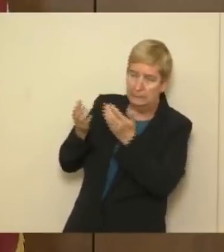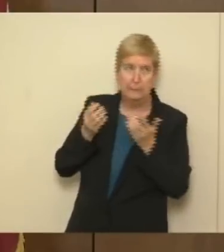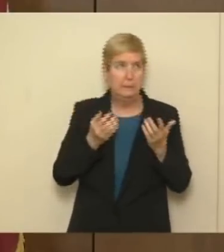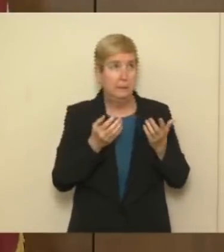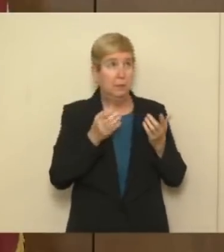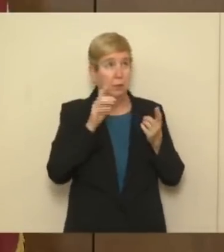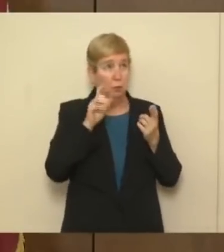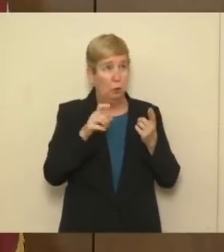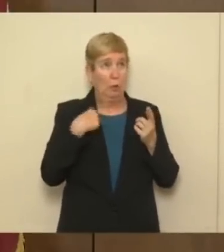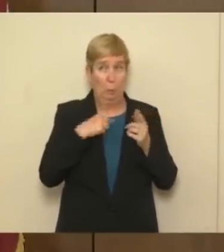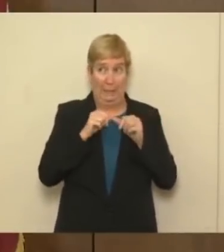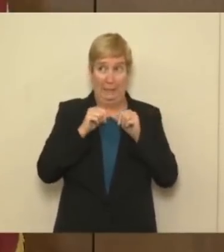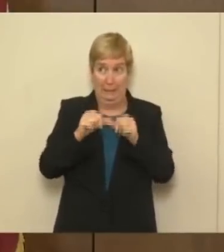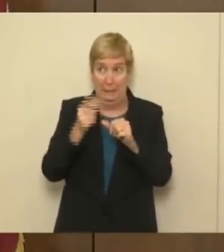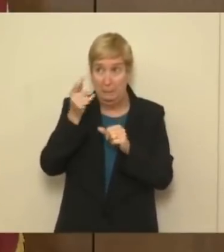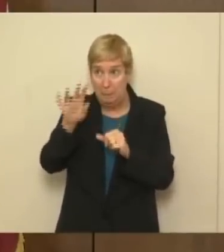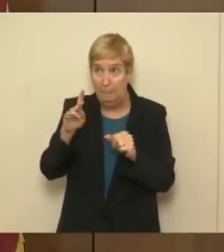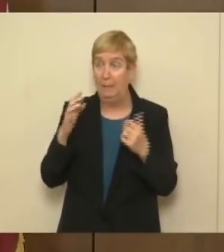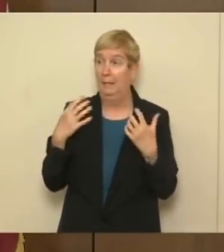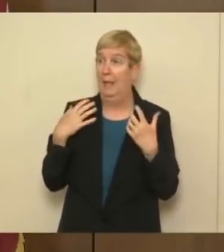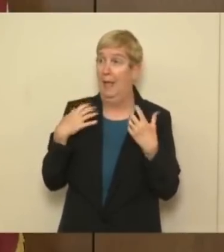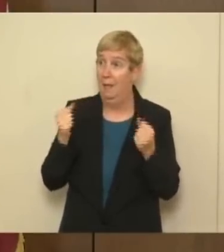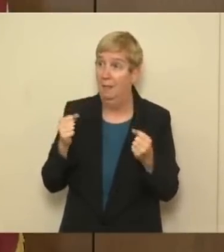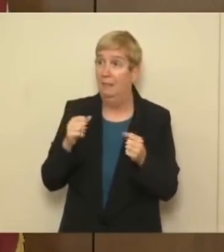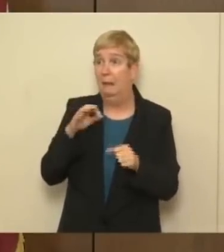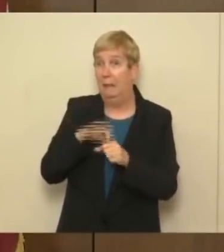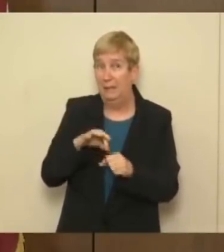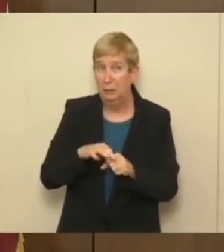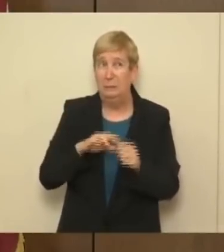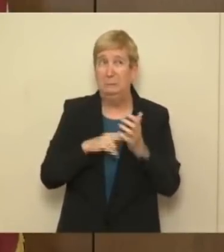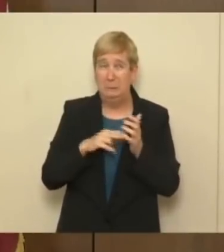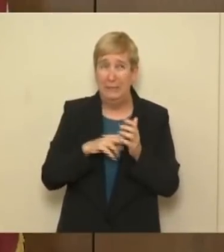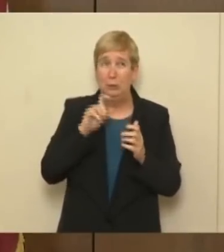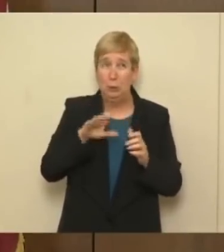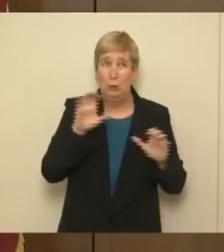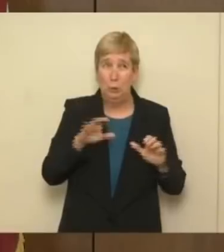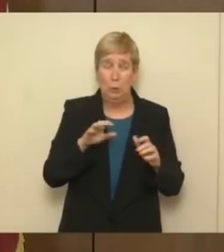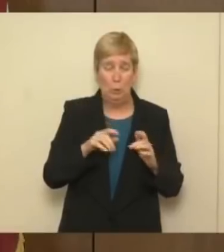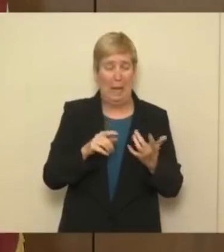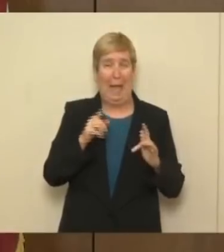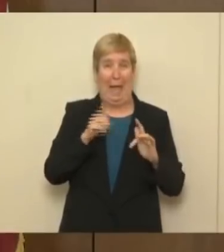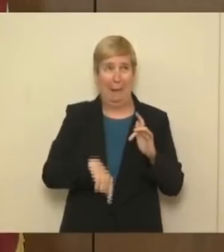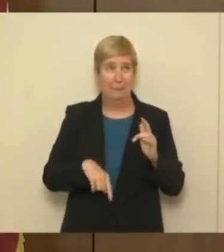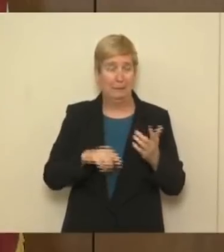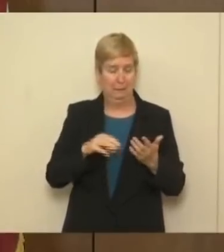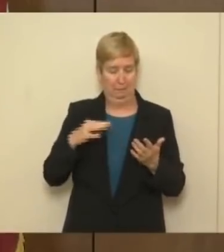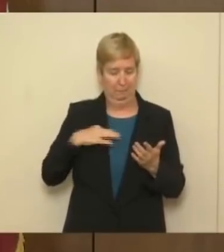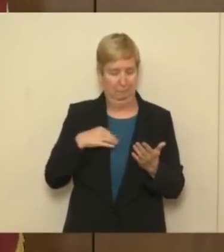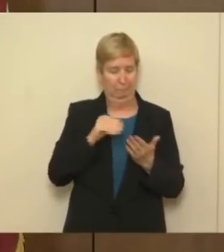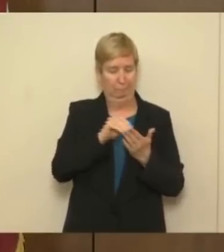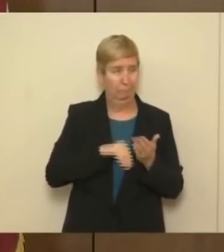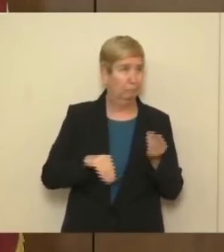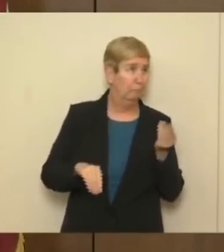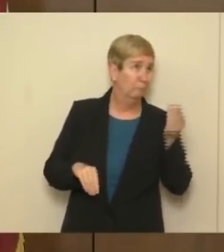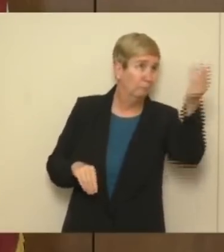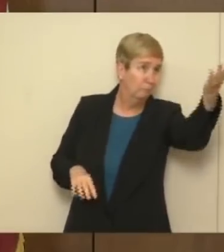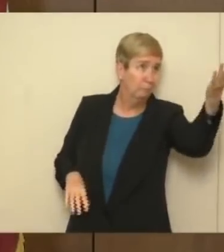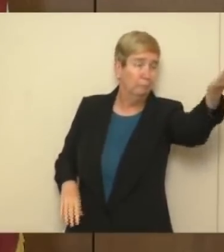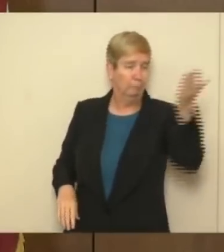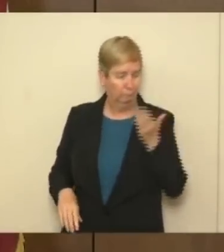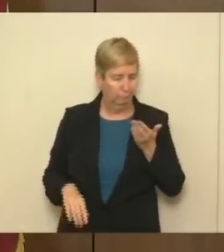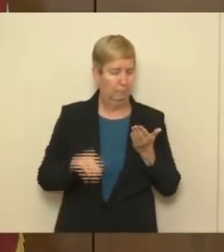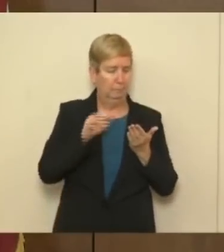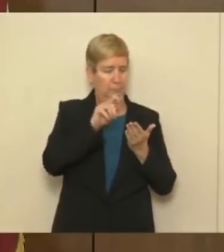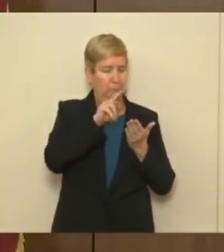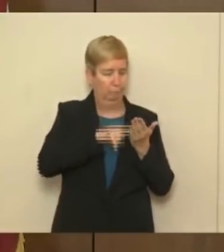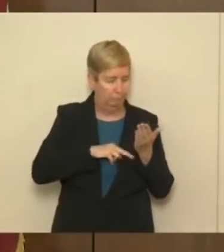to continue to do, right, absentee or that mail-in ballots. We're going to have to figure out maybe we have mobile voting